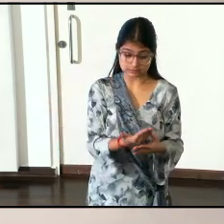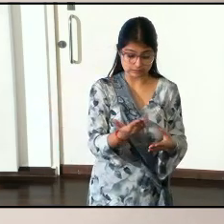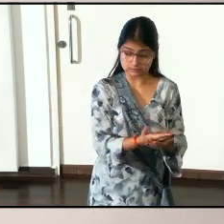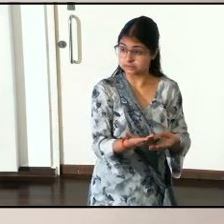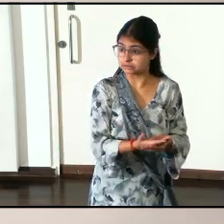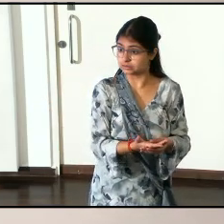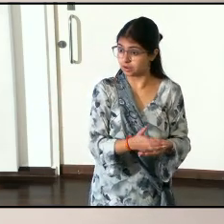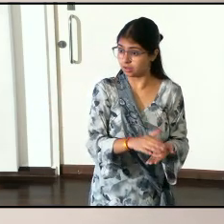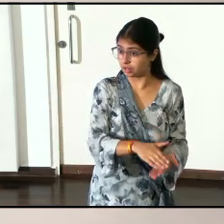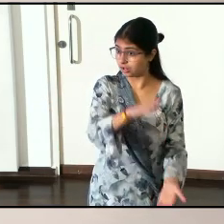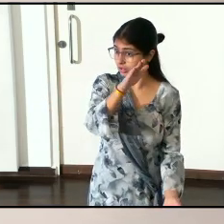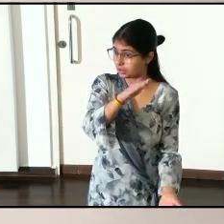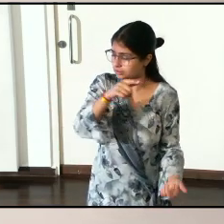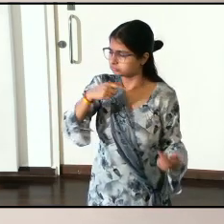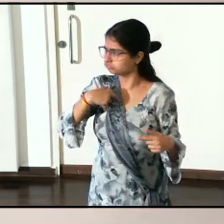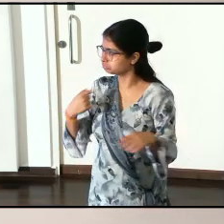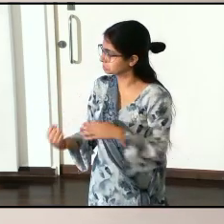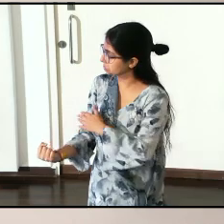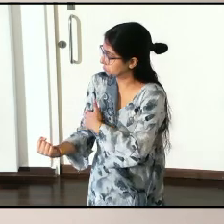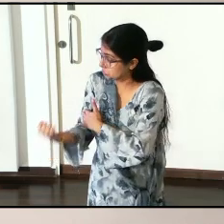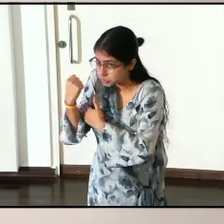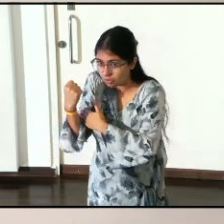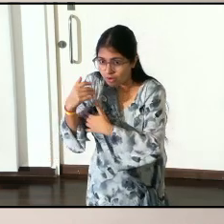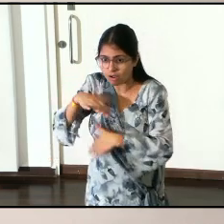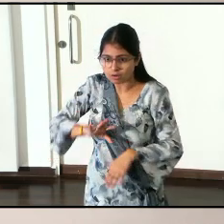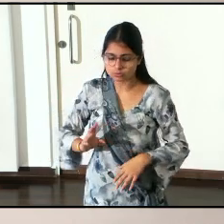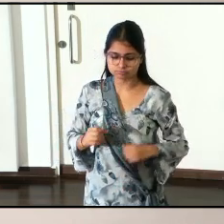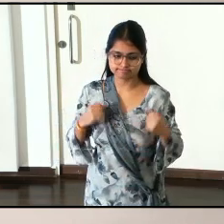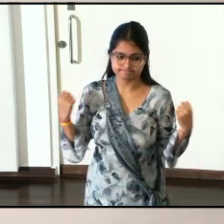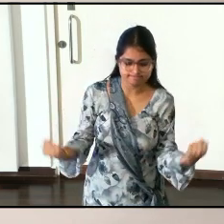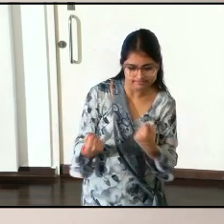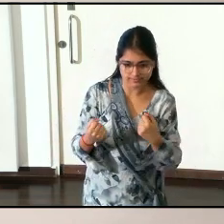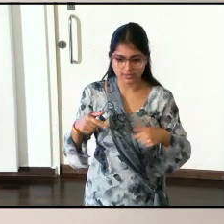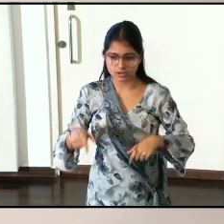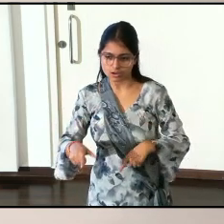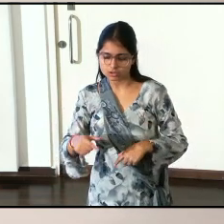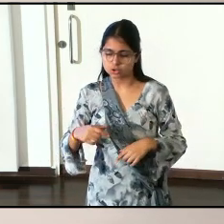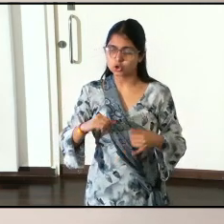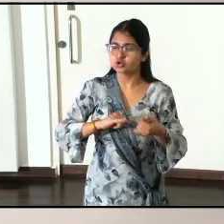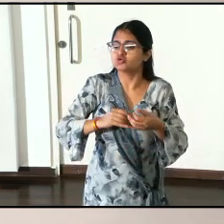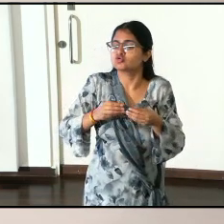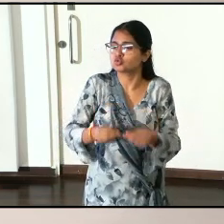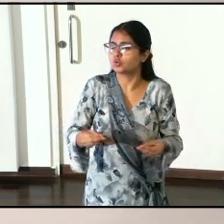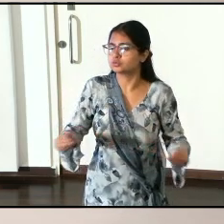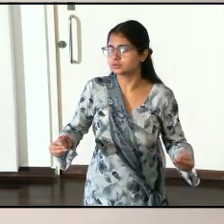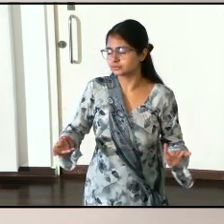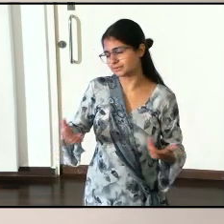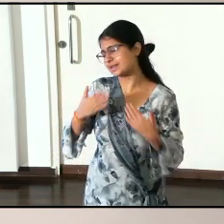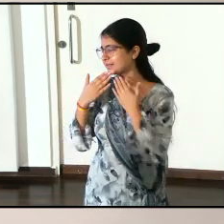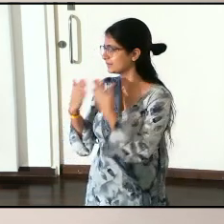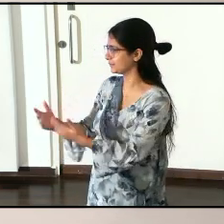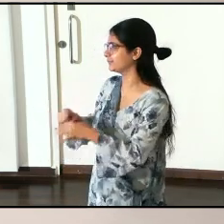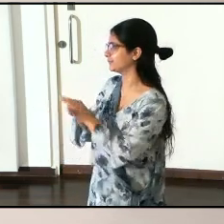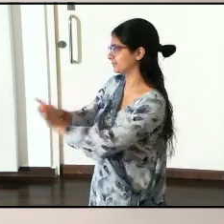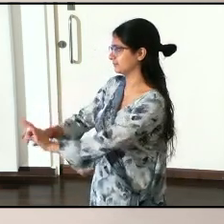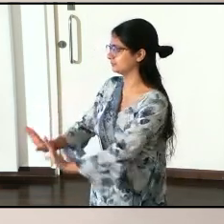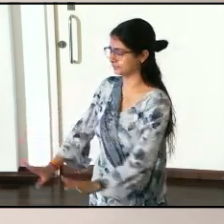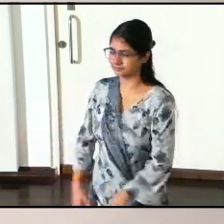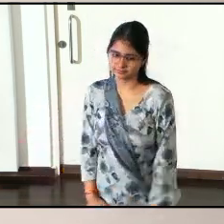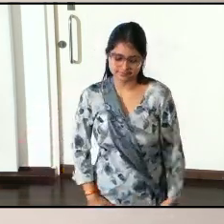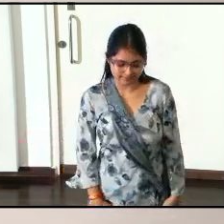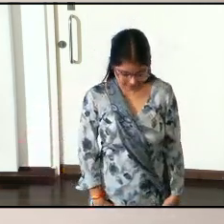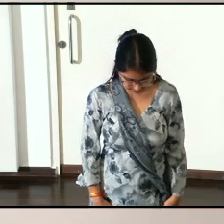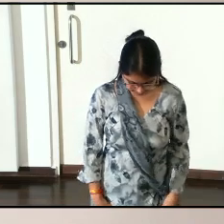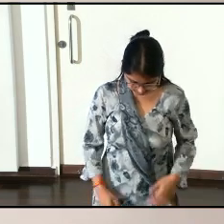a really strong deterrent to take this as a source of archiving? Those are my two questions. Thank you.